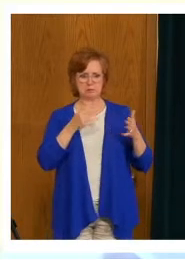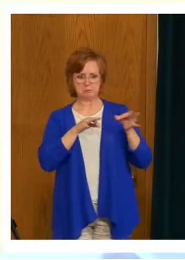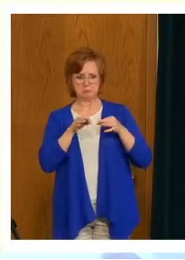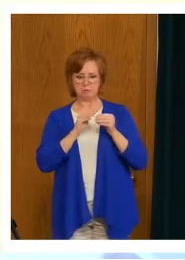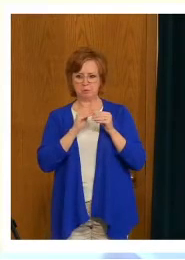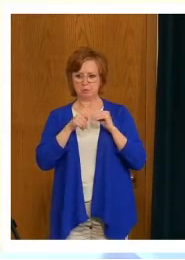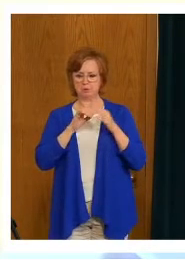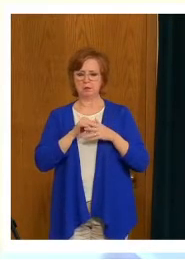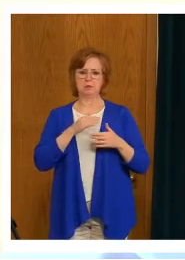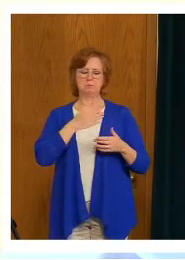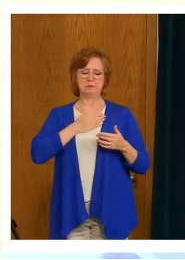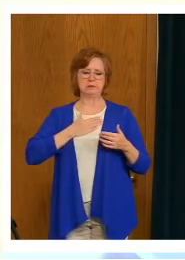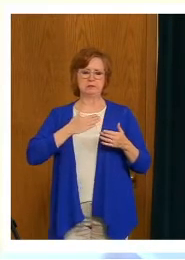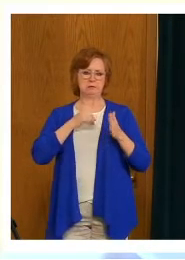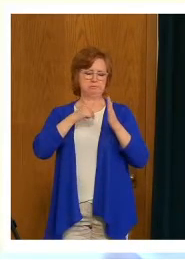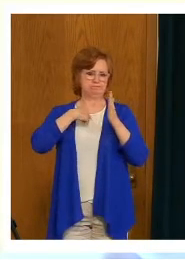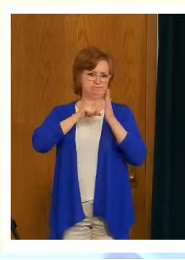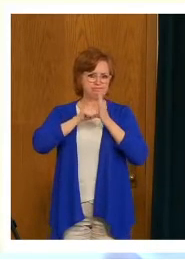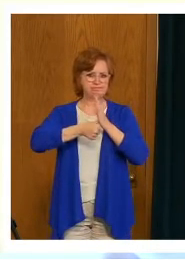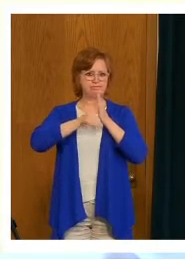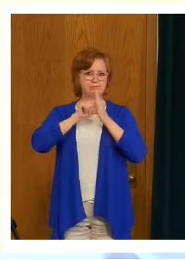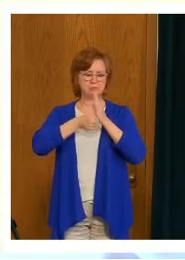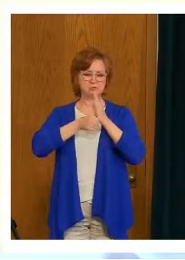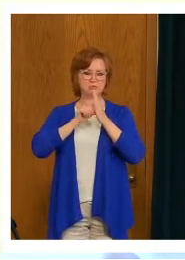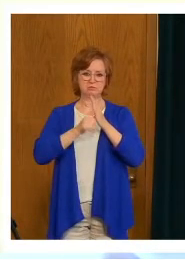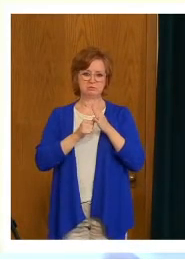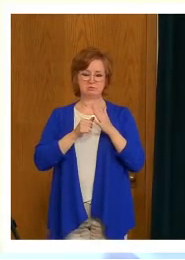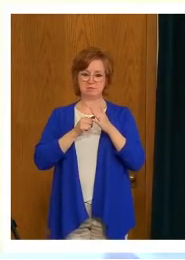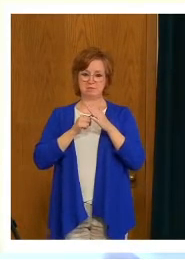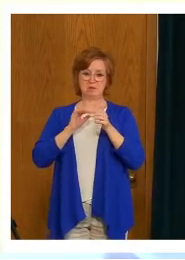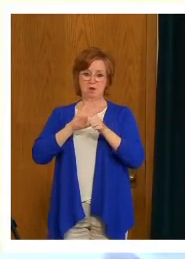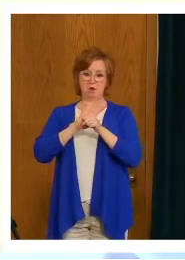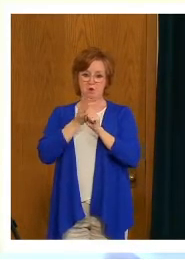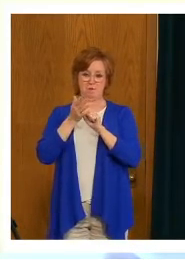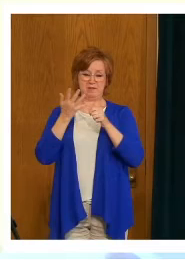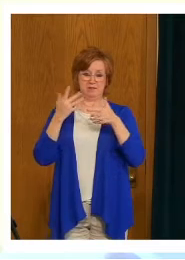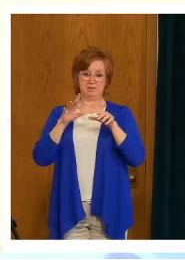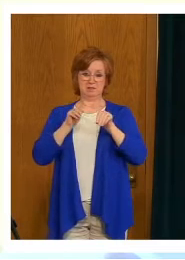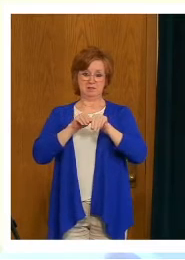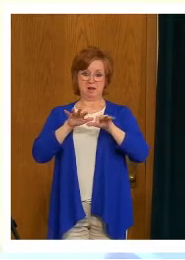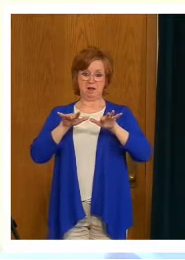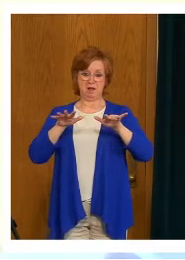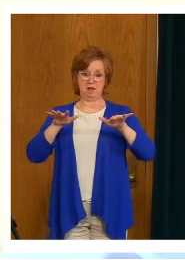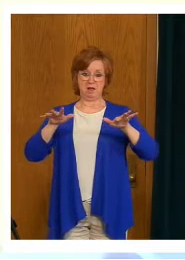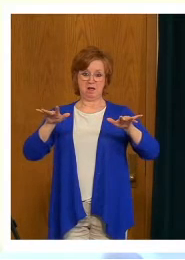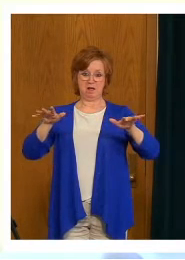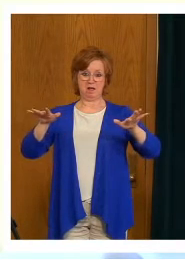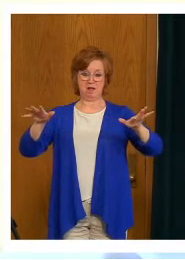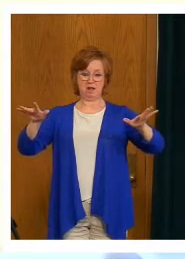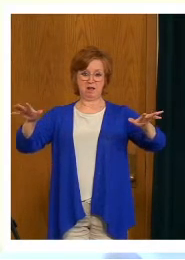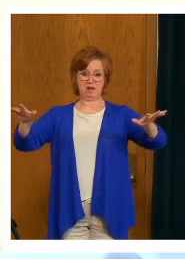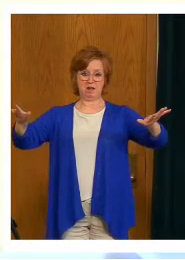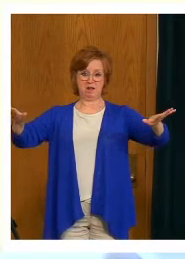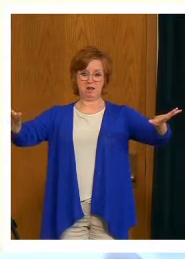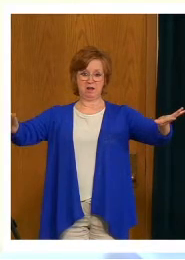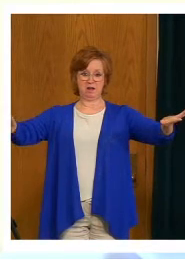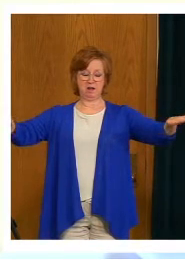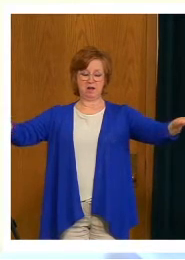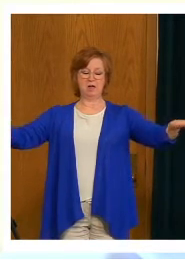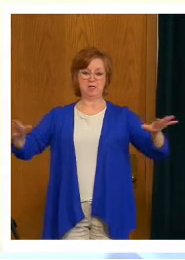that, COVID is still ravaging the world, and it has enacted